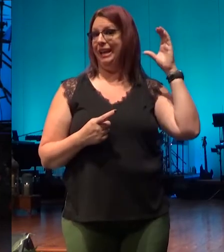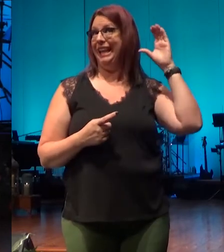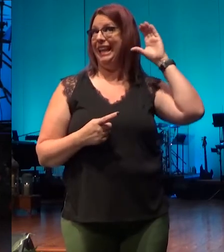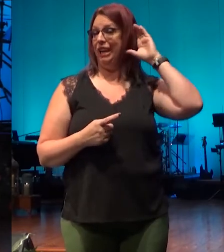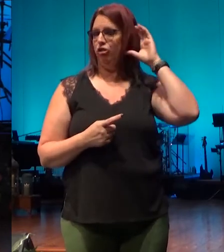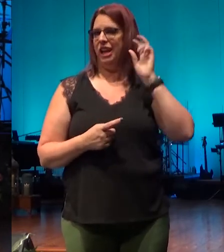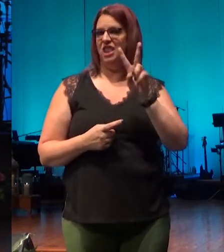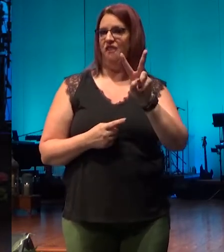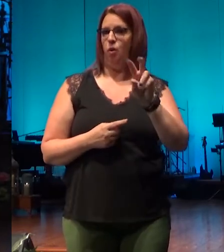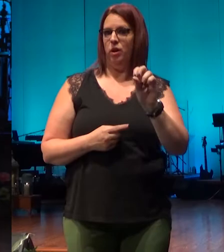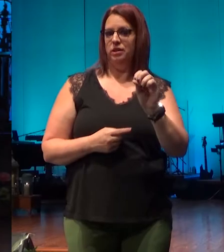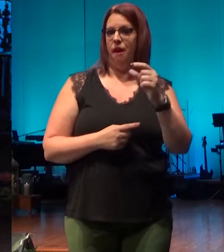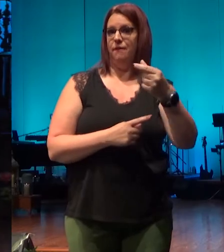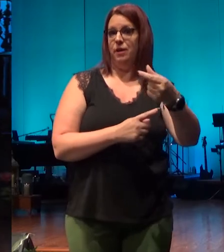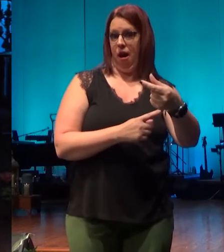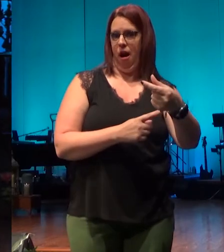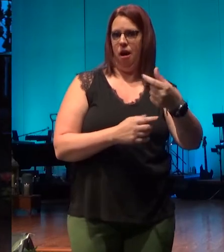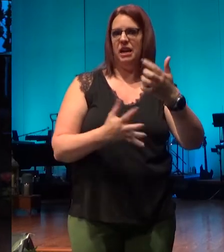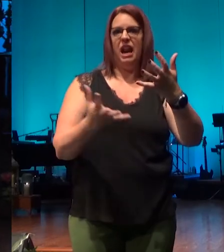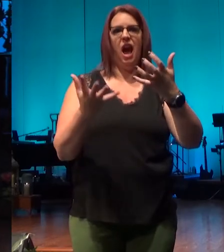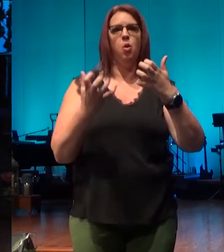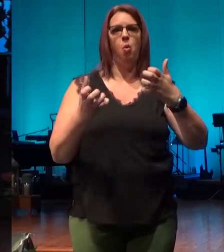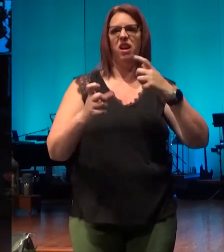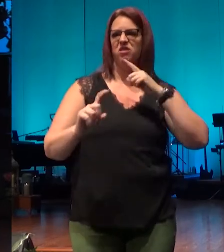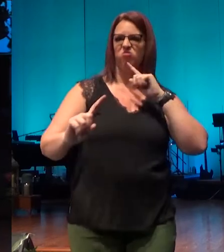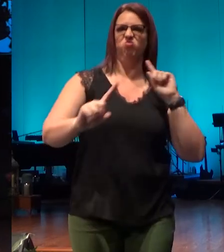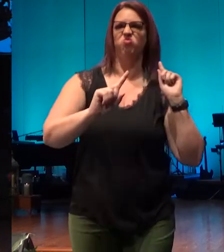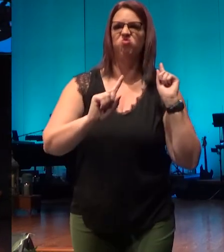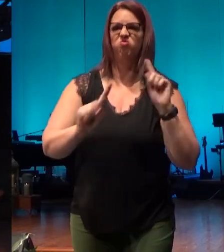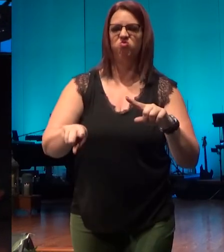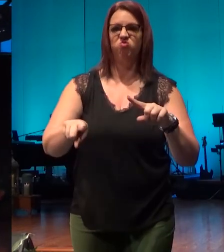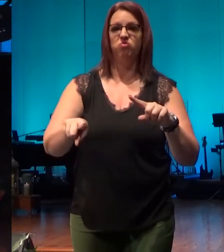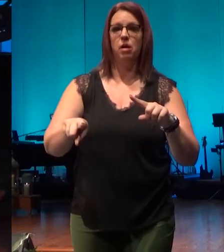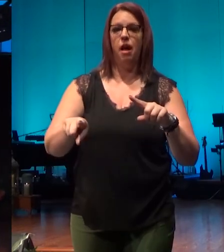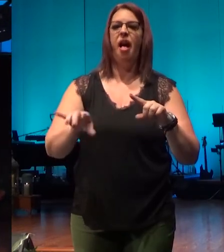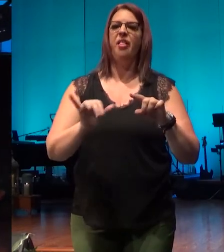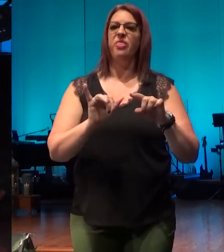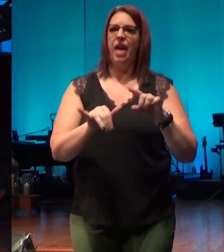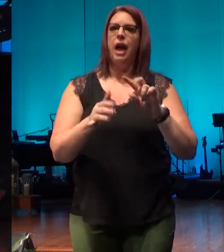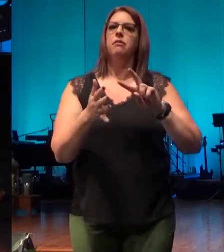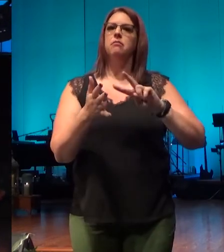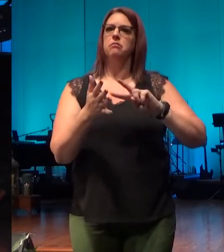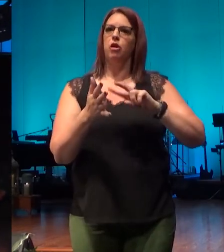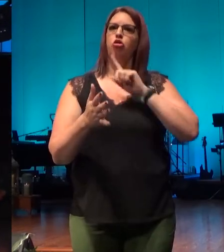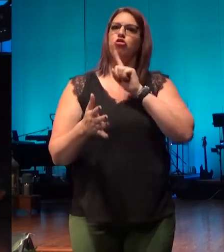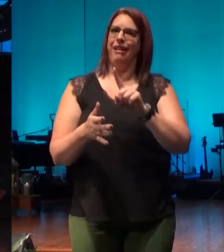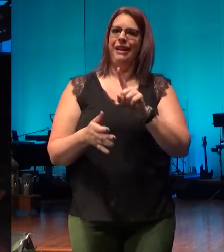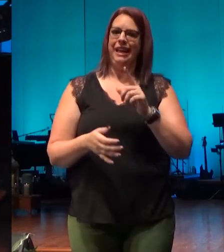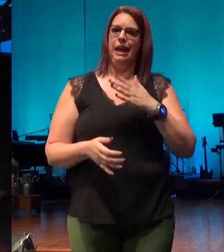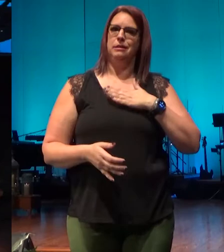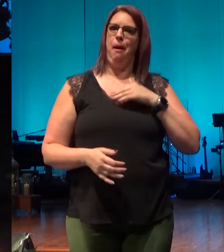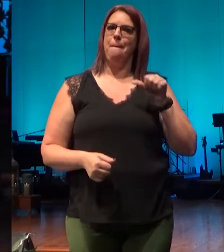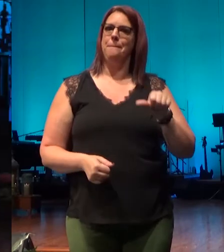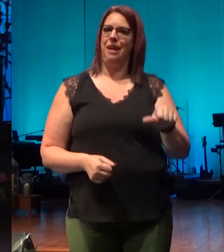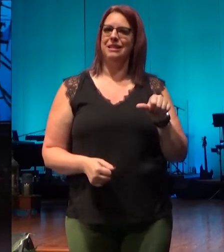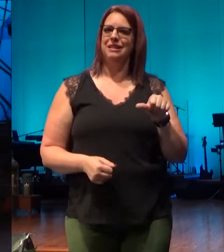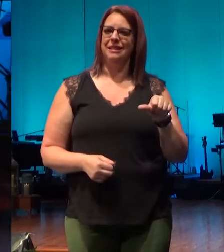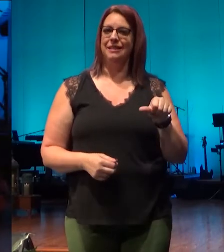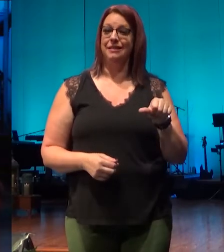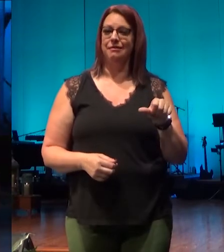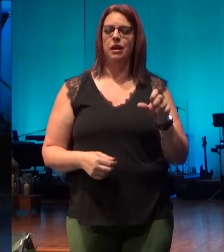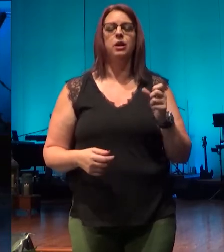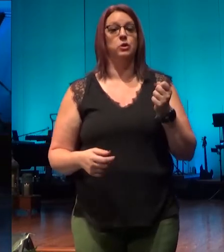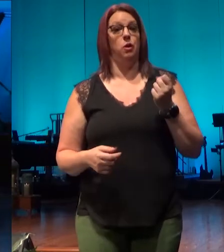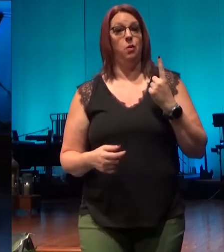lash out and react, we're having one of those buttons pushed. So today I'm inviting us to look at